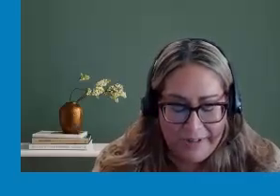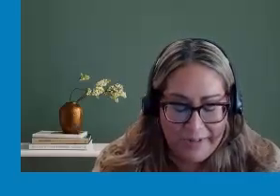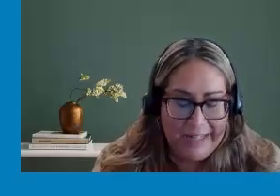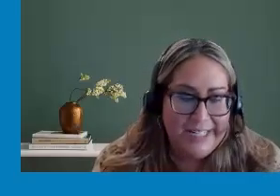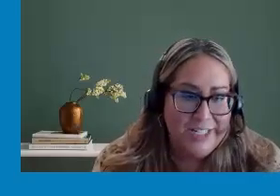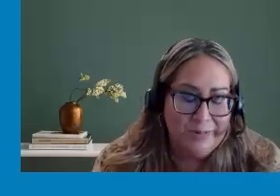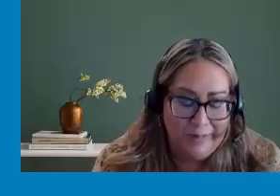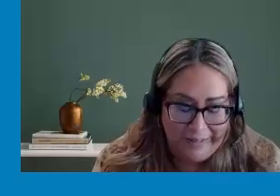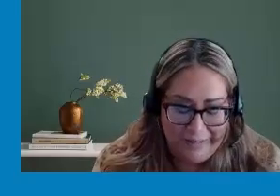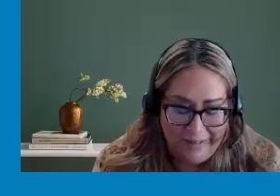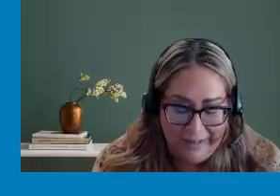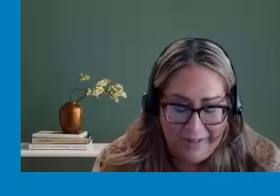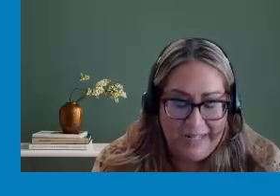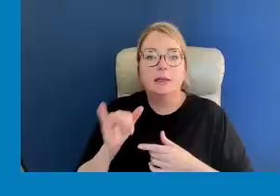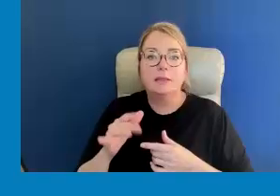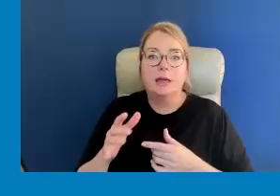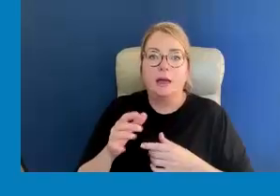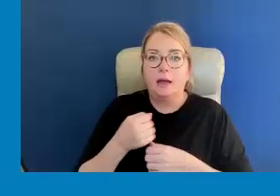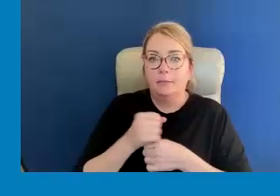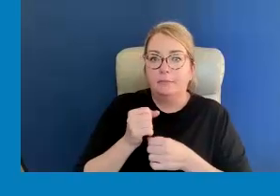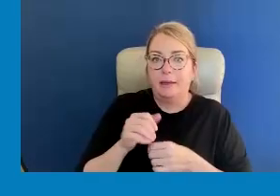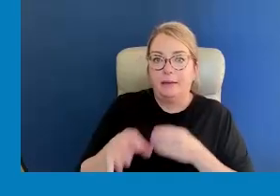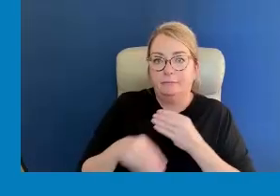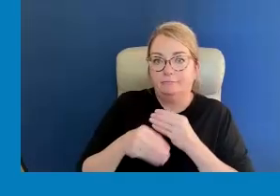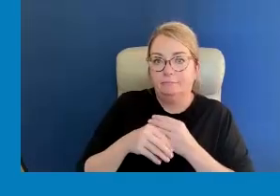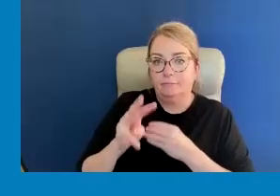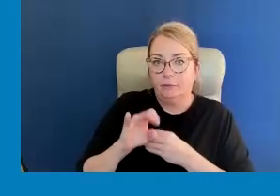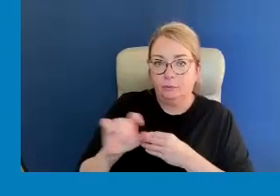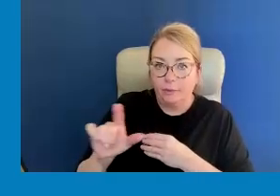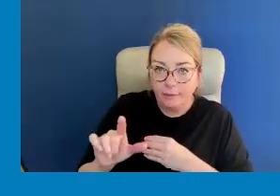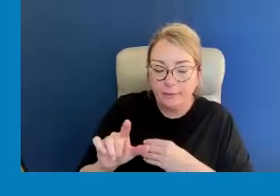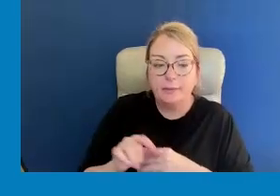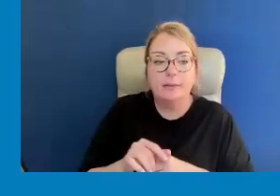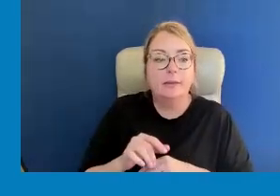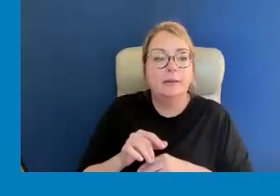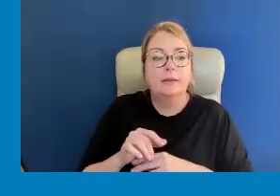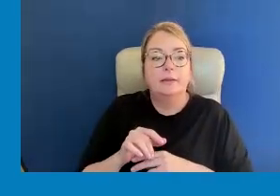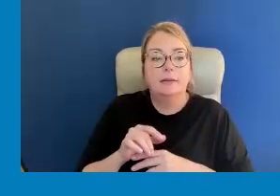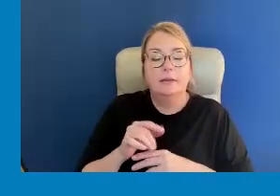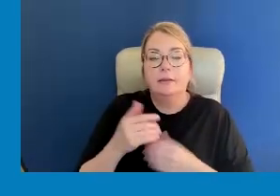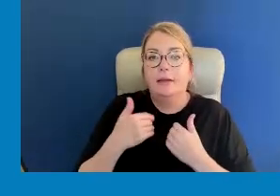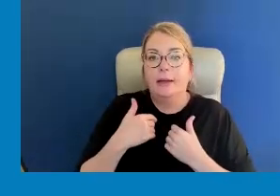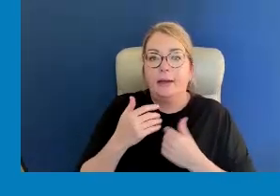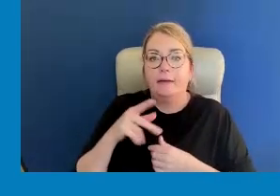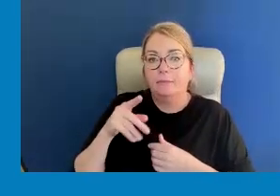a piece where you can create a digital will. You can even create your healthcare directive and have a power of attorney drafted up for